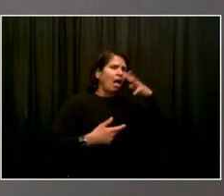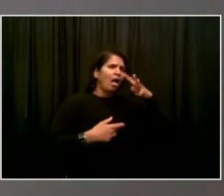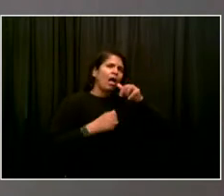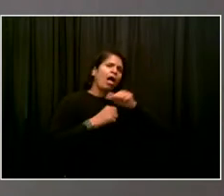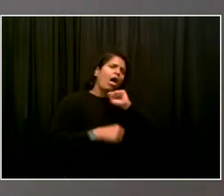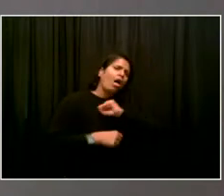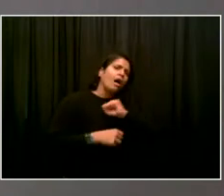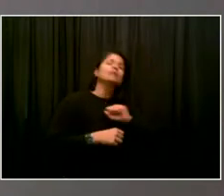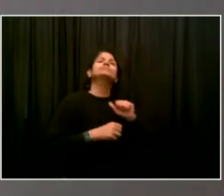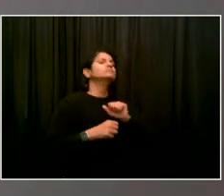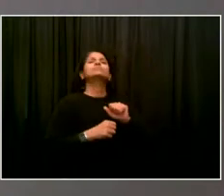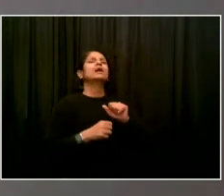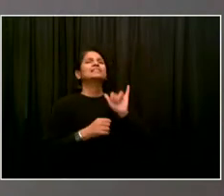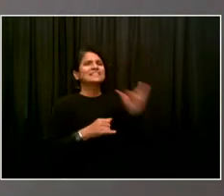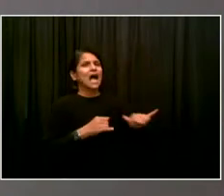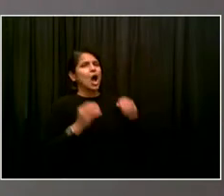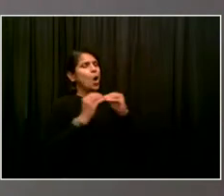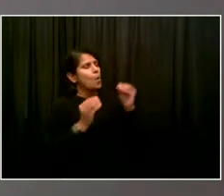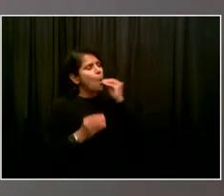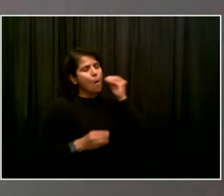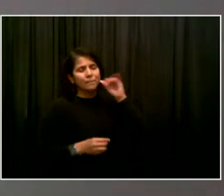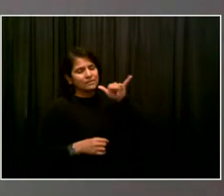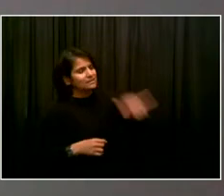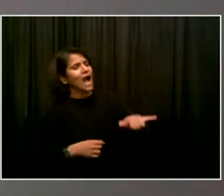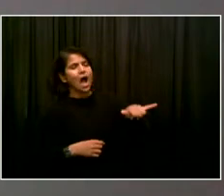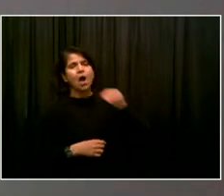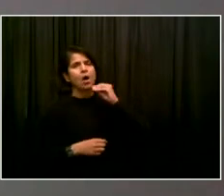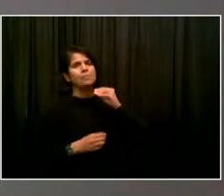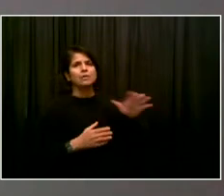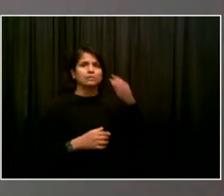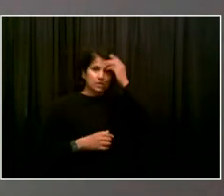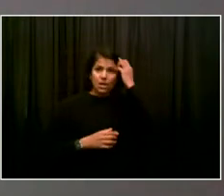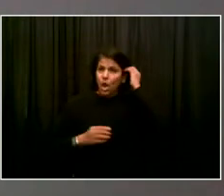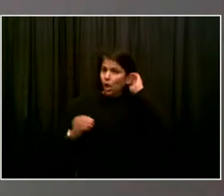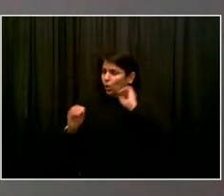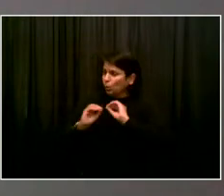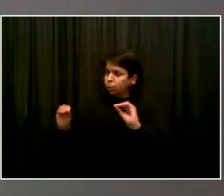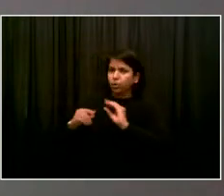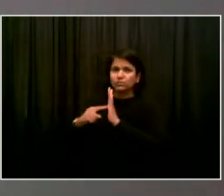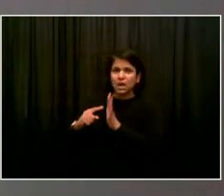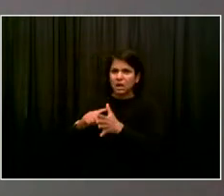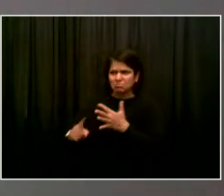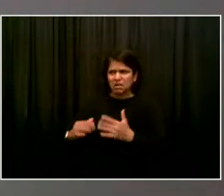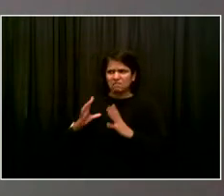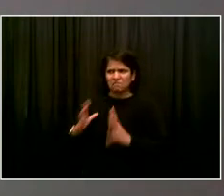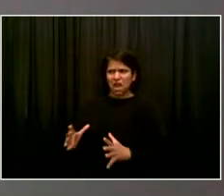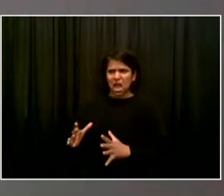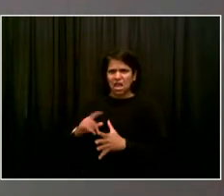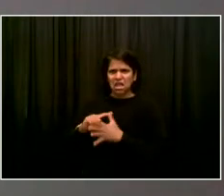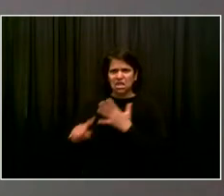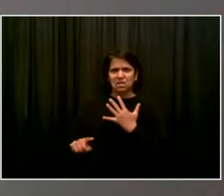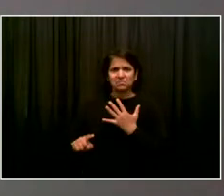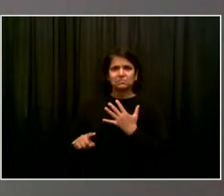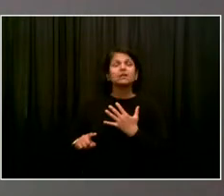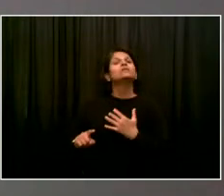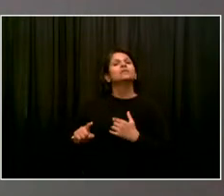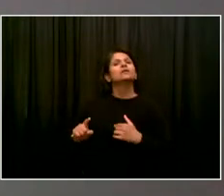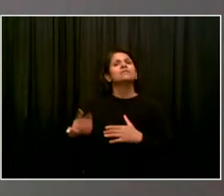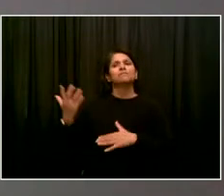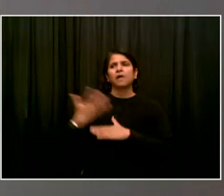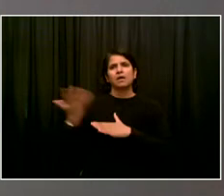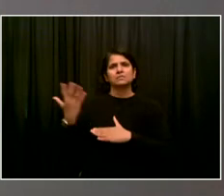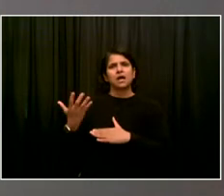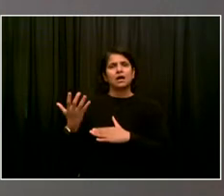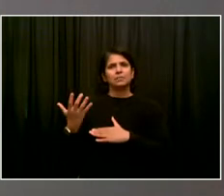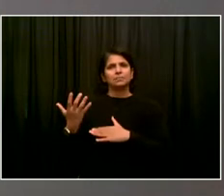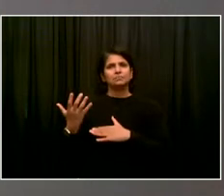is that if you are completely asymptomatic, and that's because we know that when people are asymptomatic, they are less